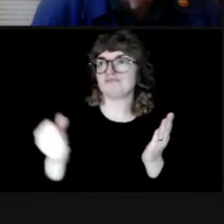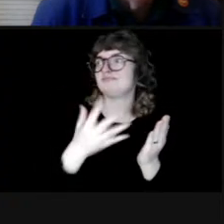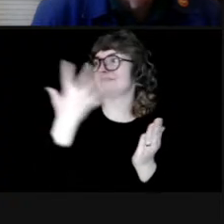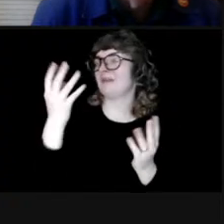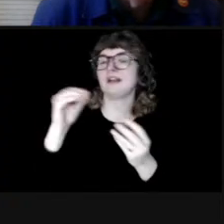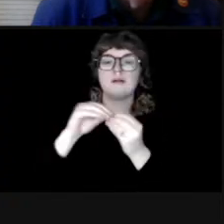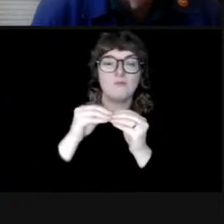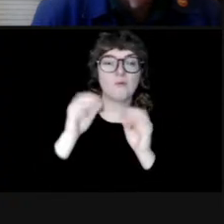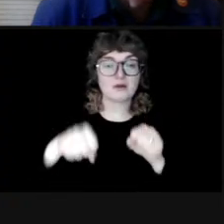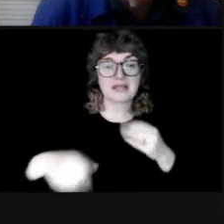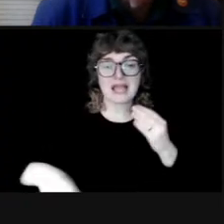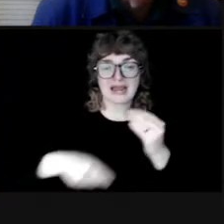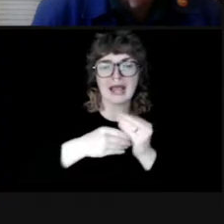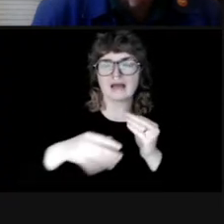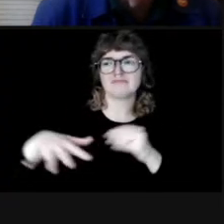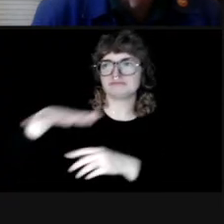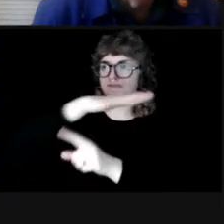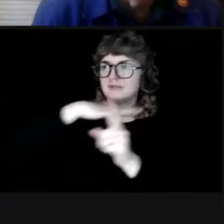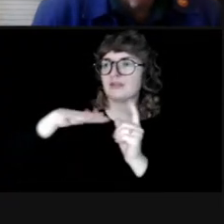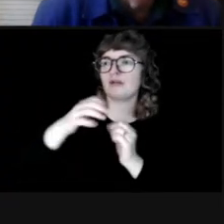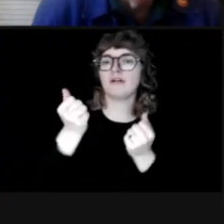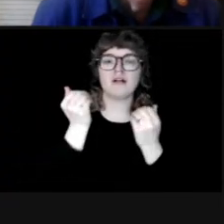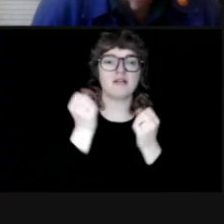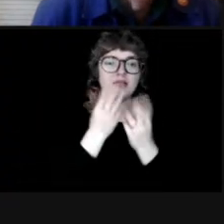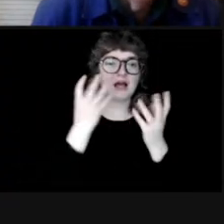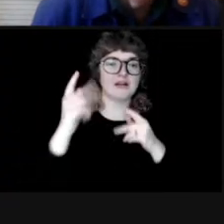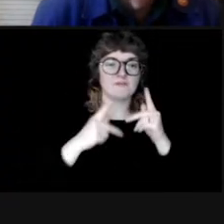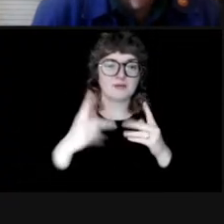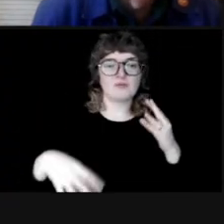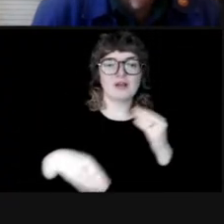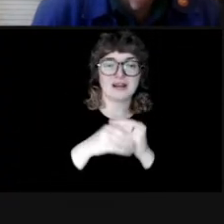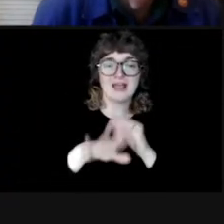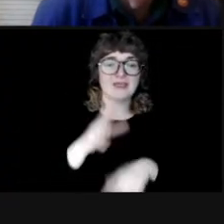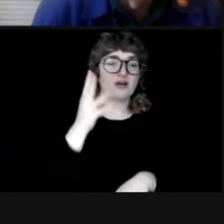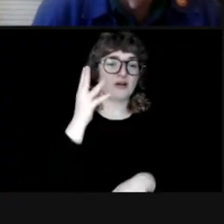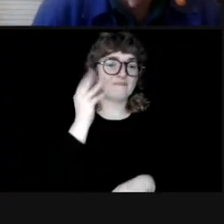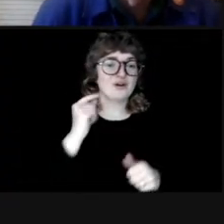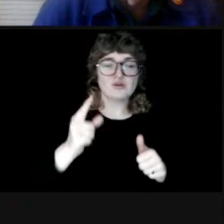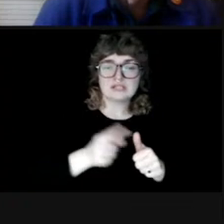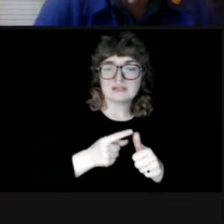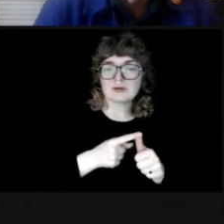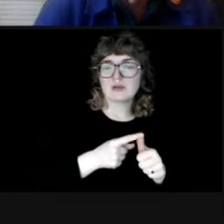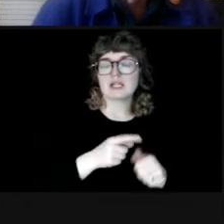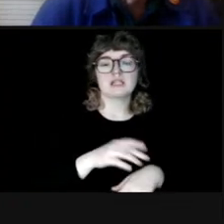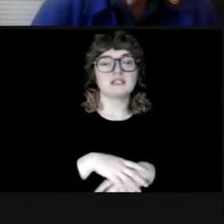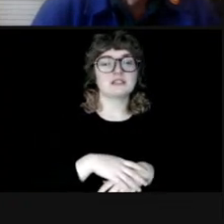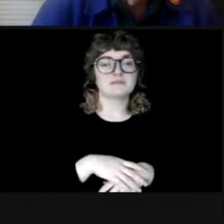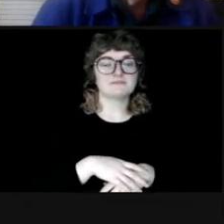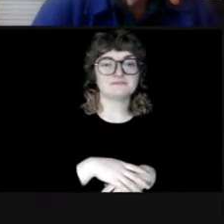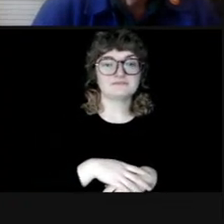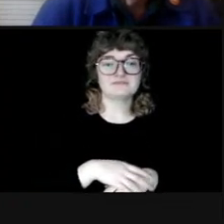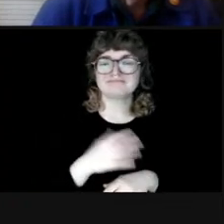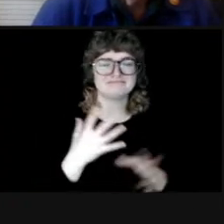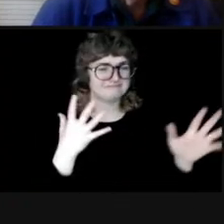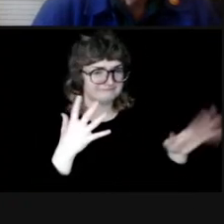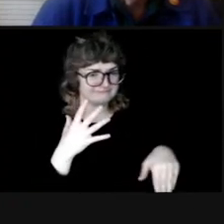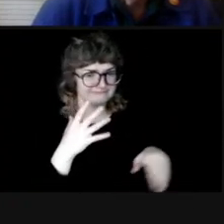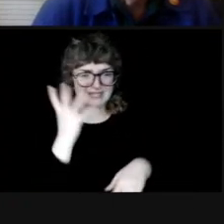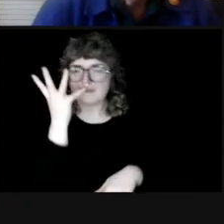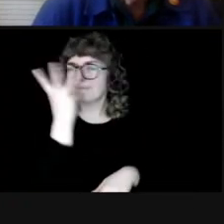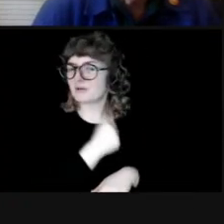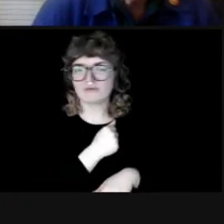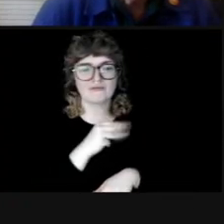people providing some firsts, you know. This sounds beautiful because it sounds like as people